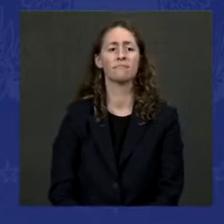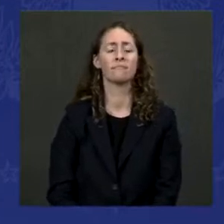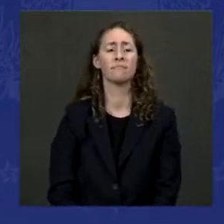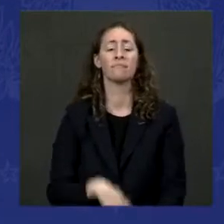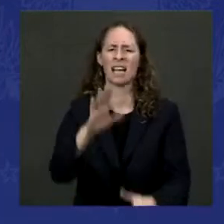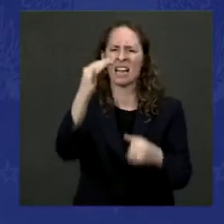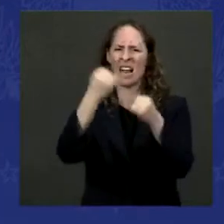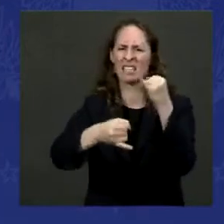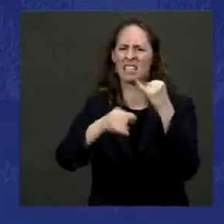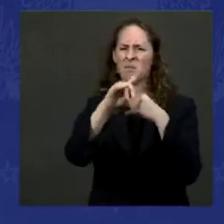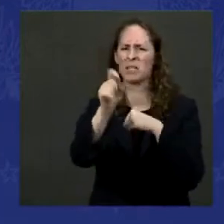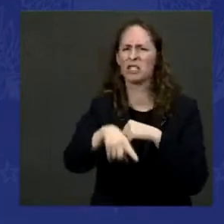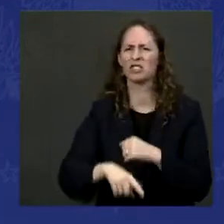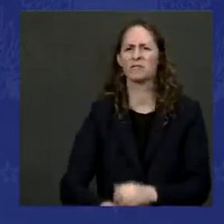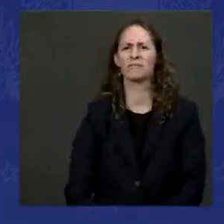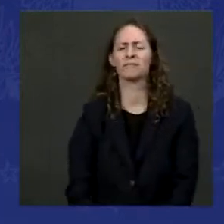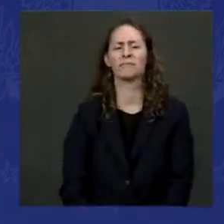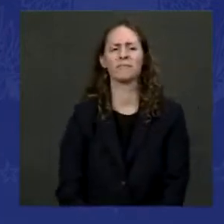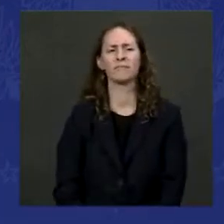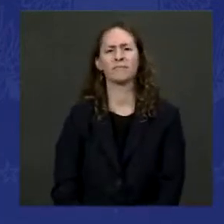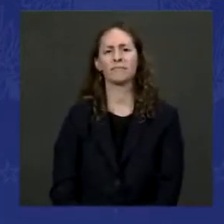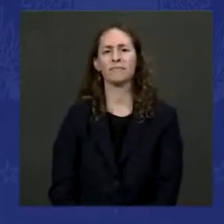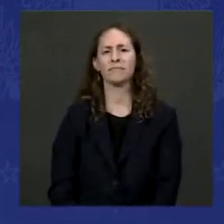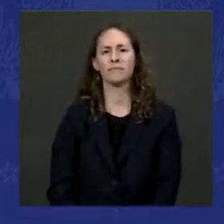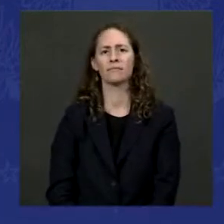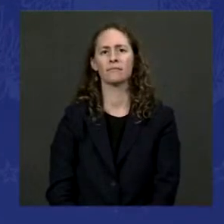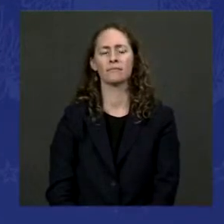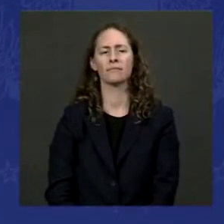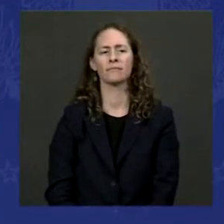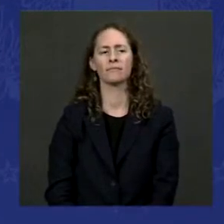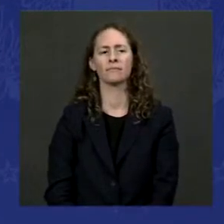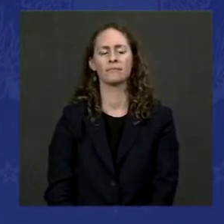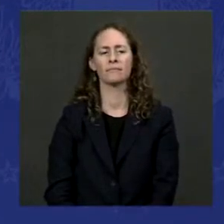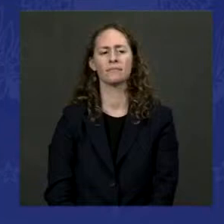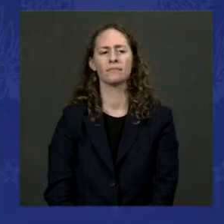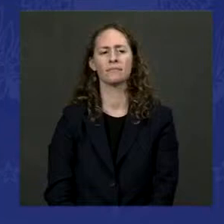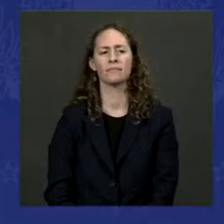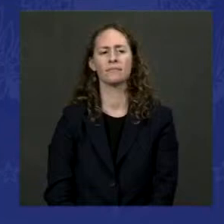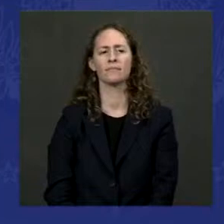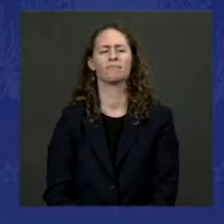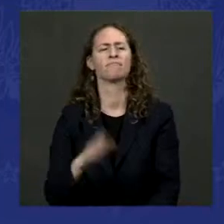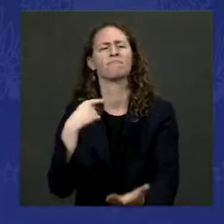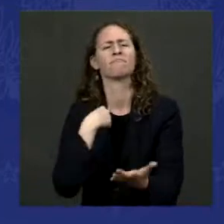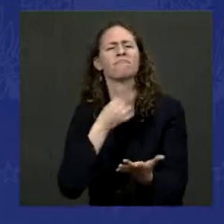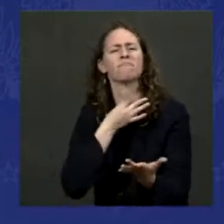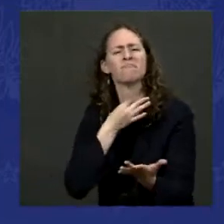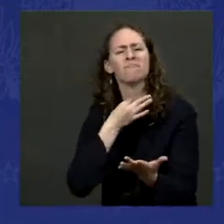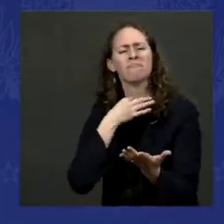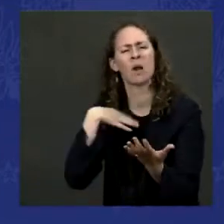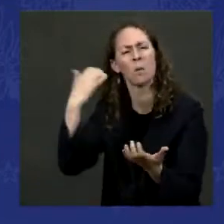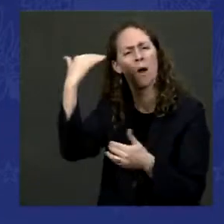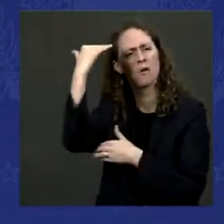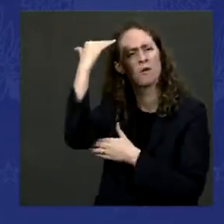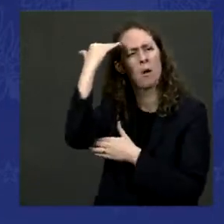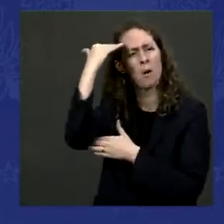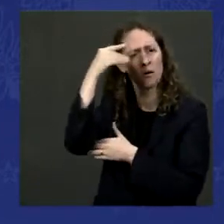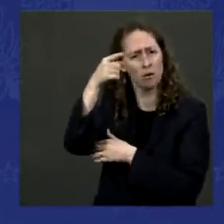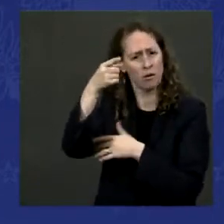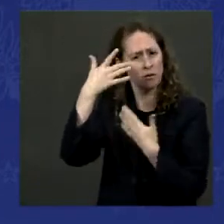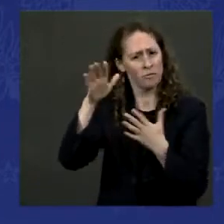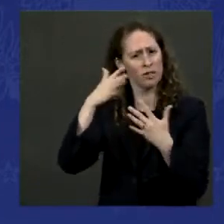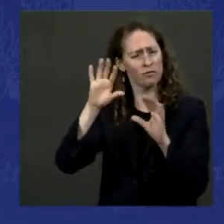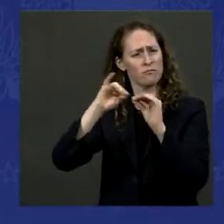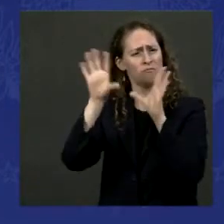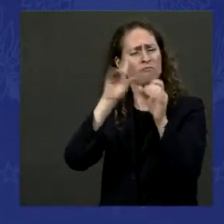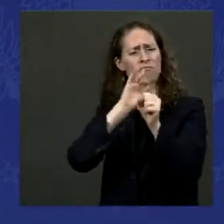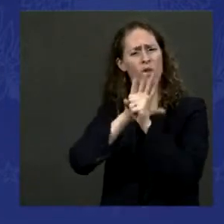Mr. President, I just want to be very clear. Can you guarantee that the U.S. will not reach the debt ceiling,